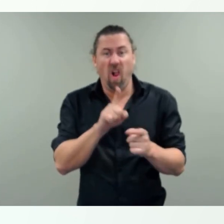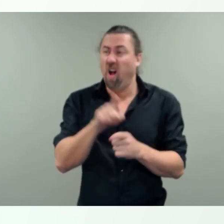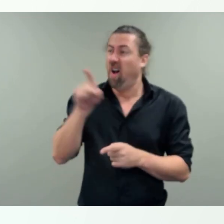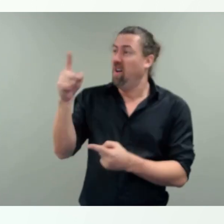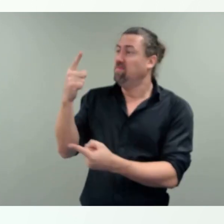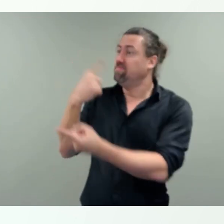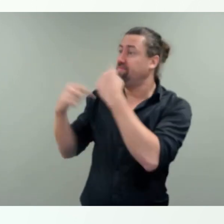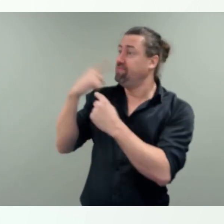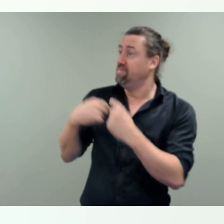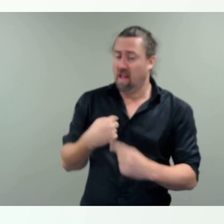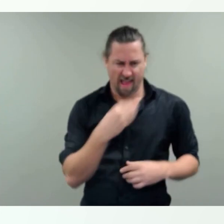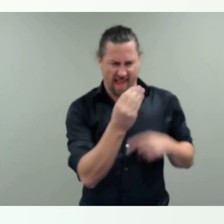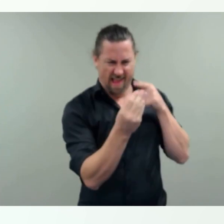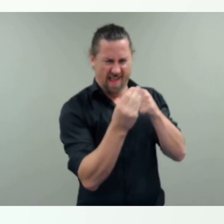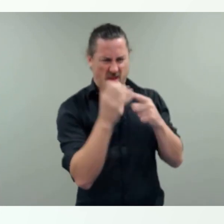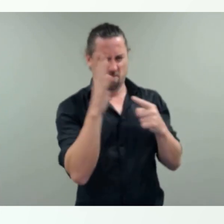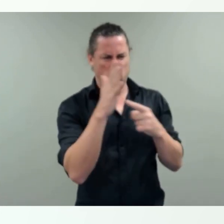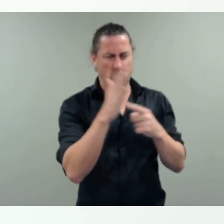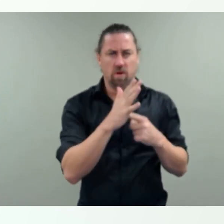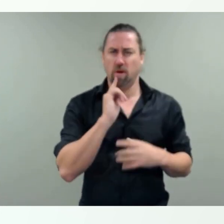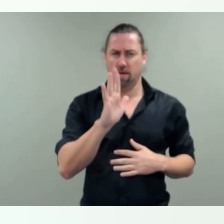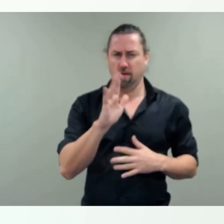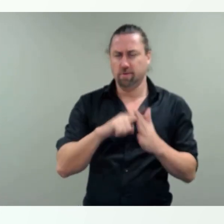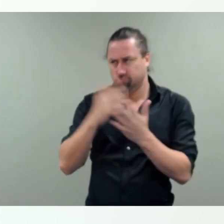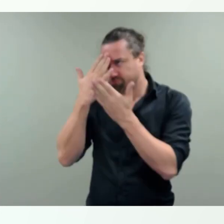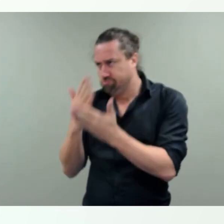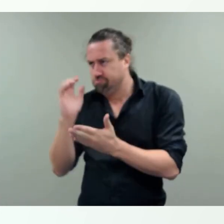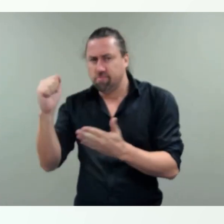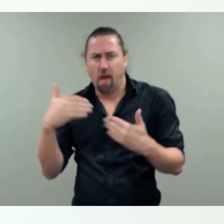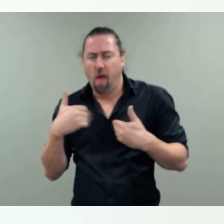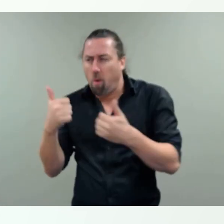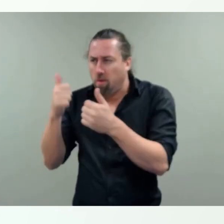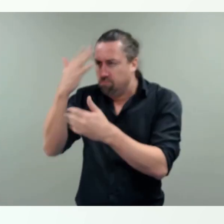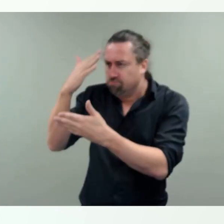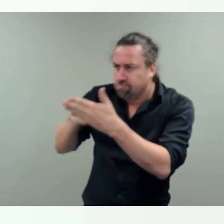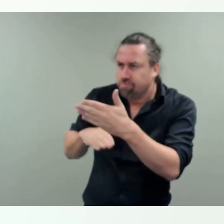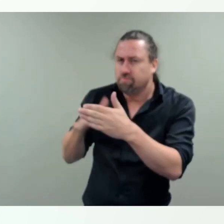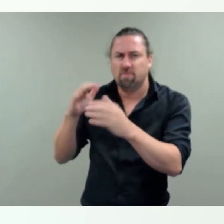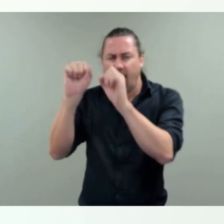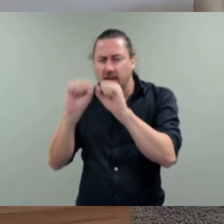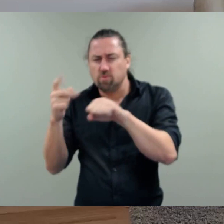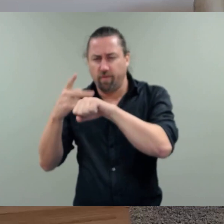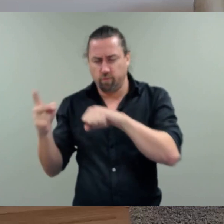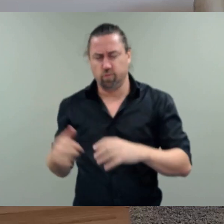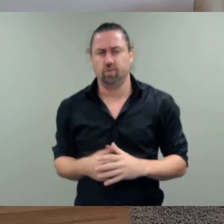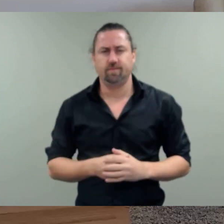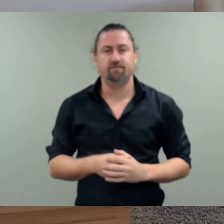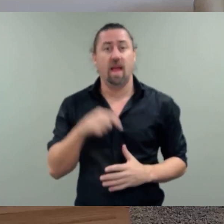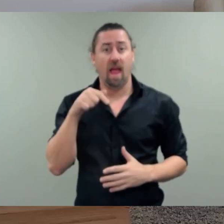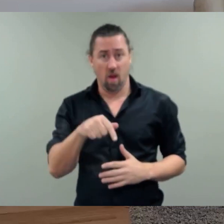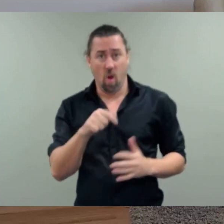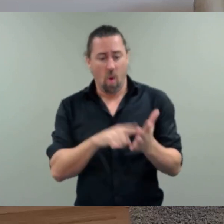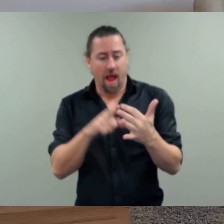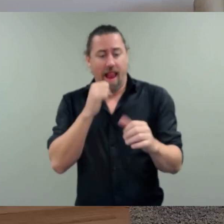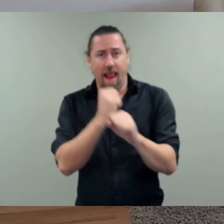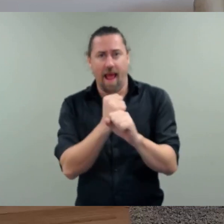videos do not aim to replace any advice you have received from a healthcare or exercise professional. Our